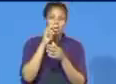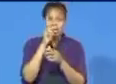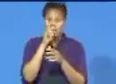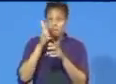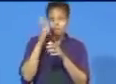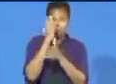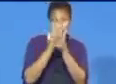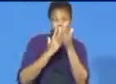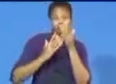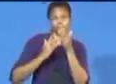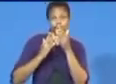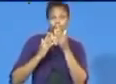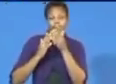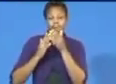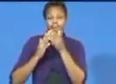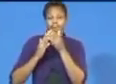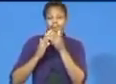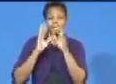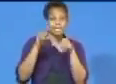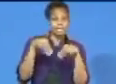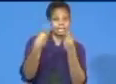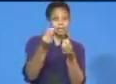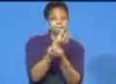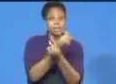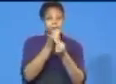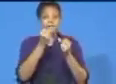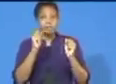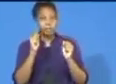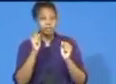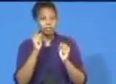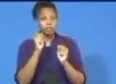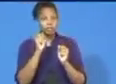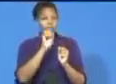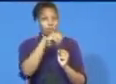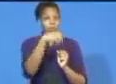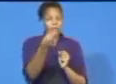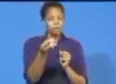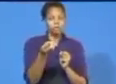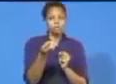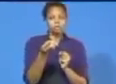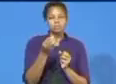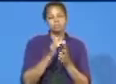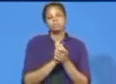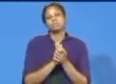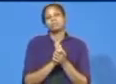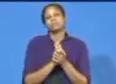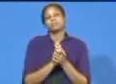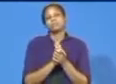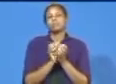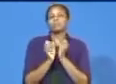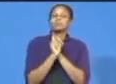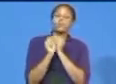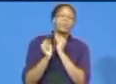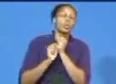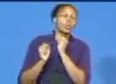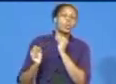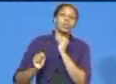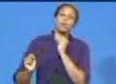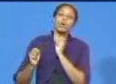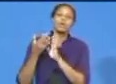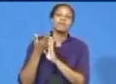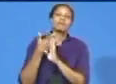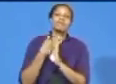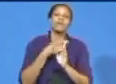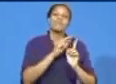said he'll step over some. So long before